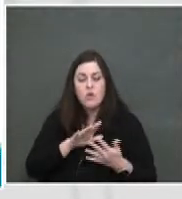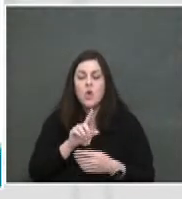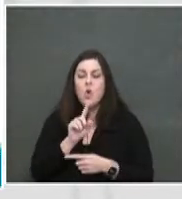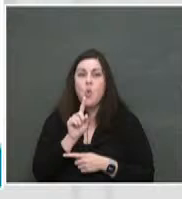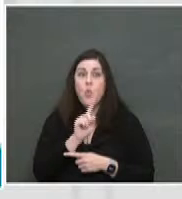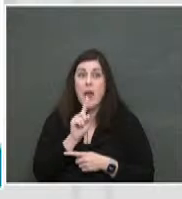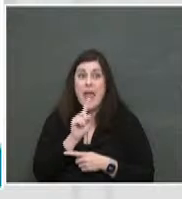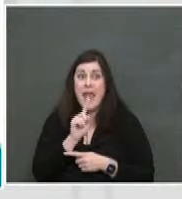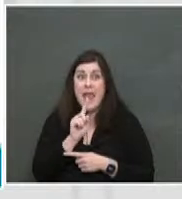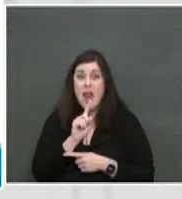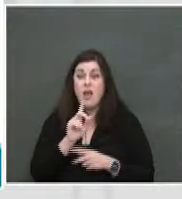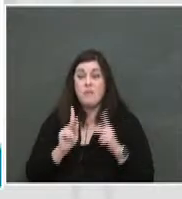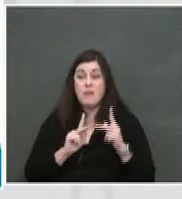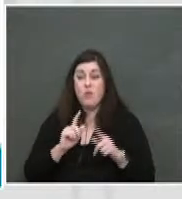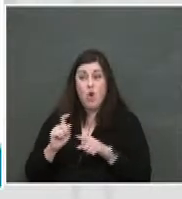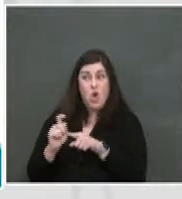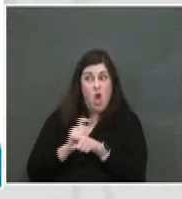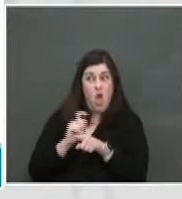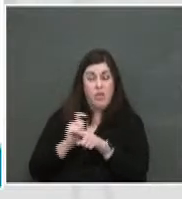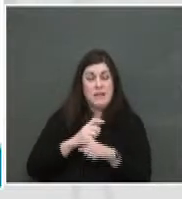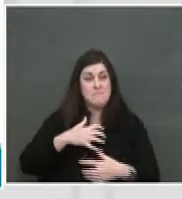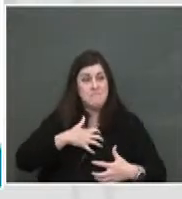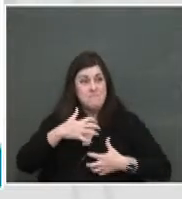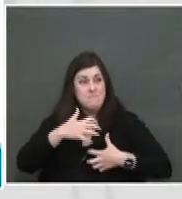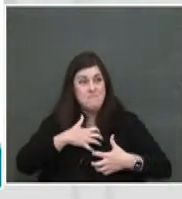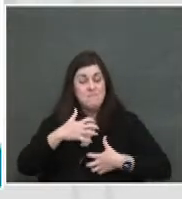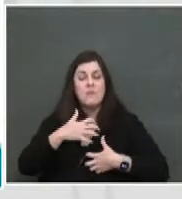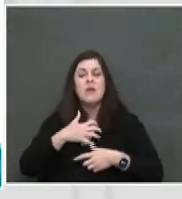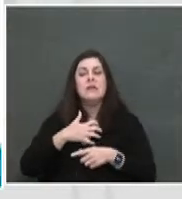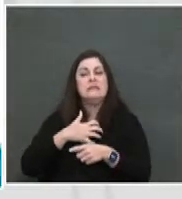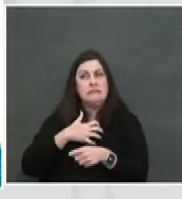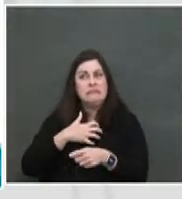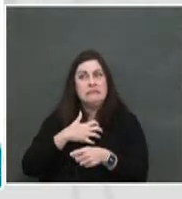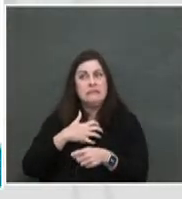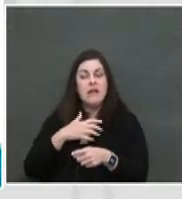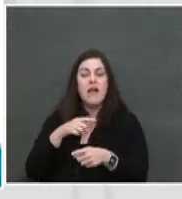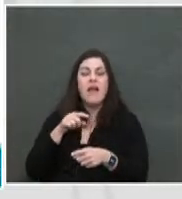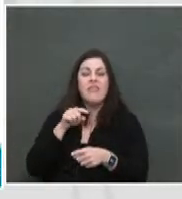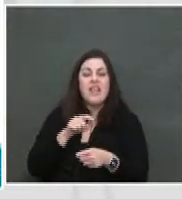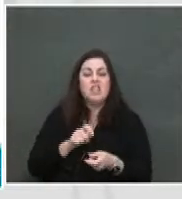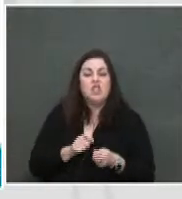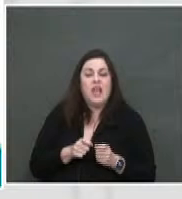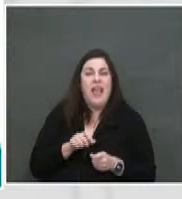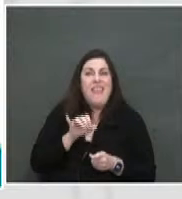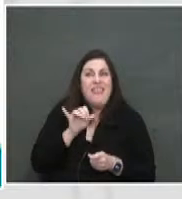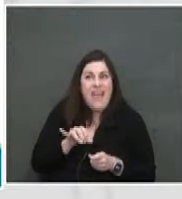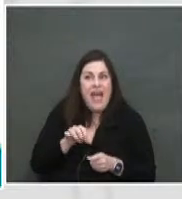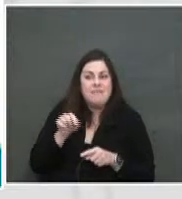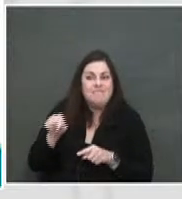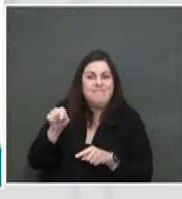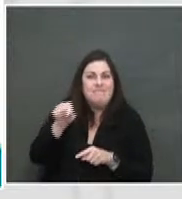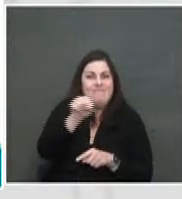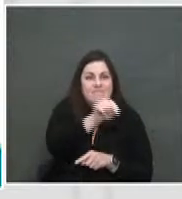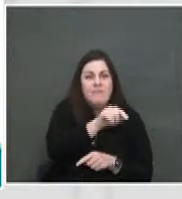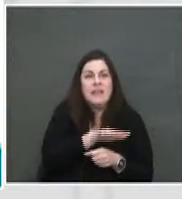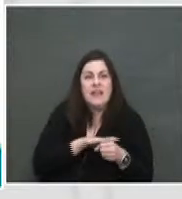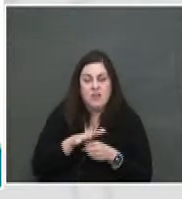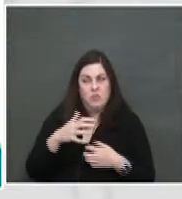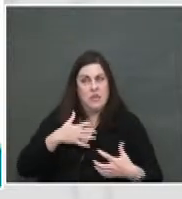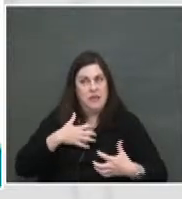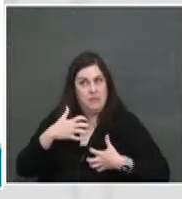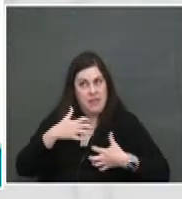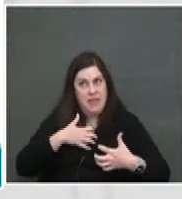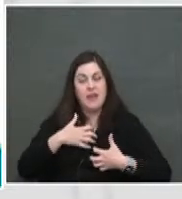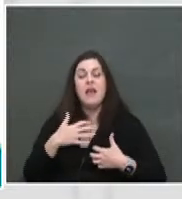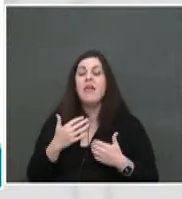where residents are calling about having an issue. And by changing the ordinance, it'll give us the authority to